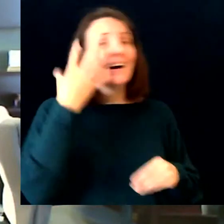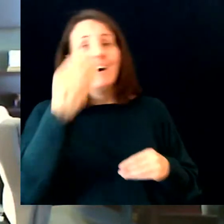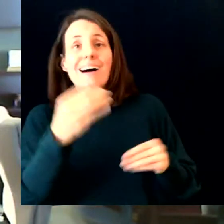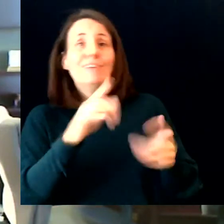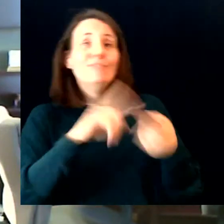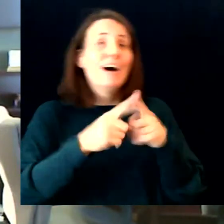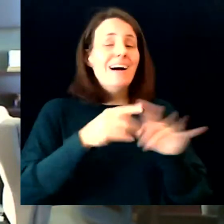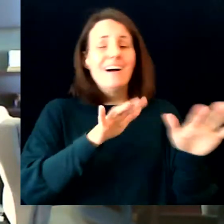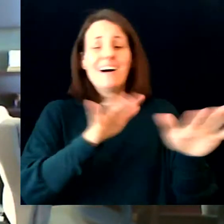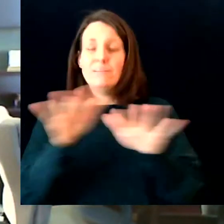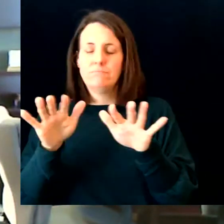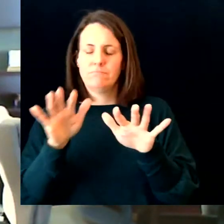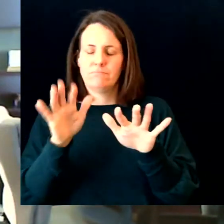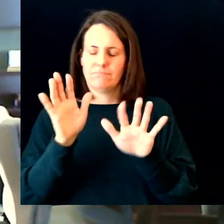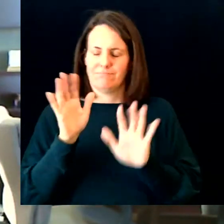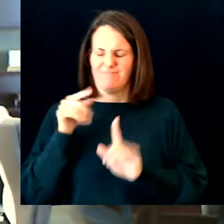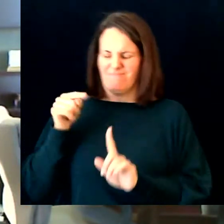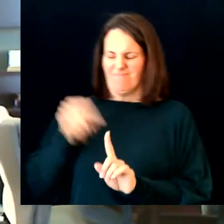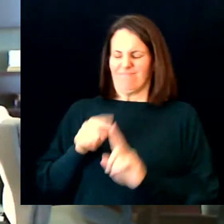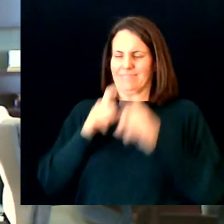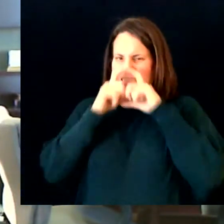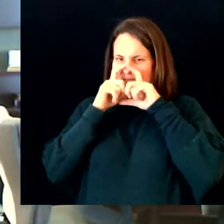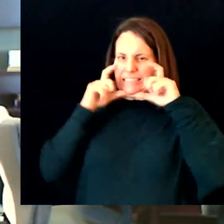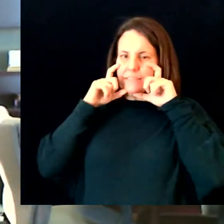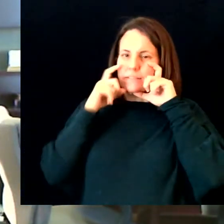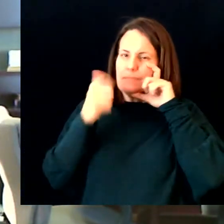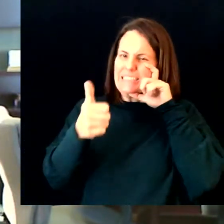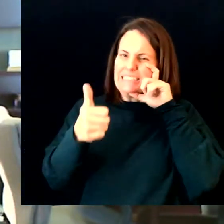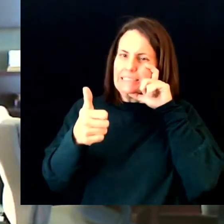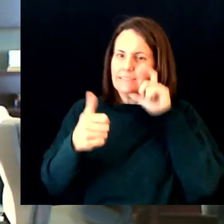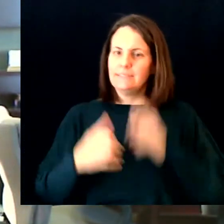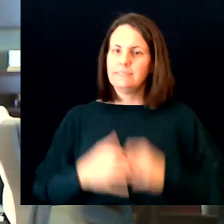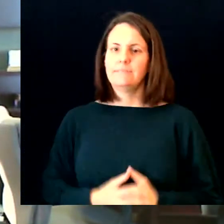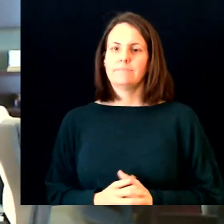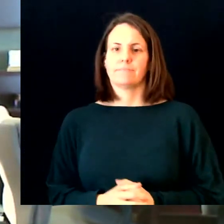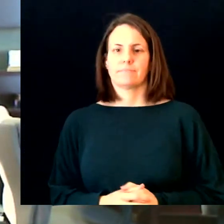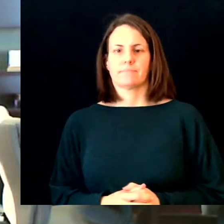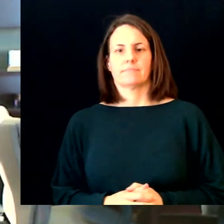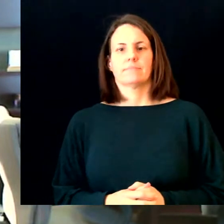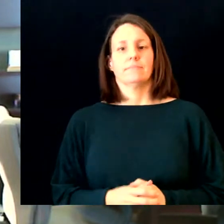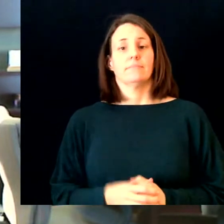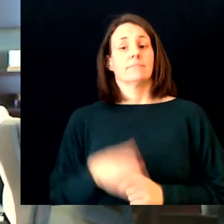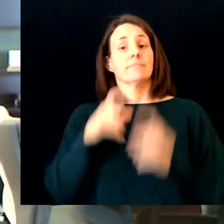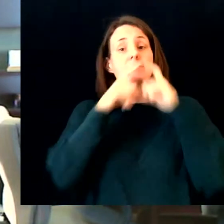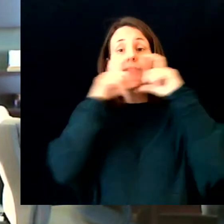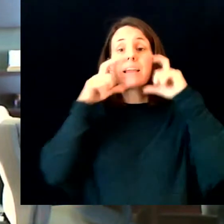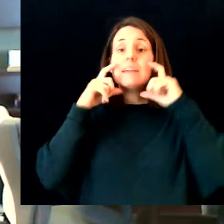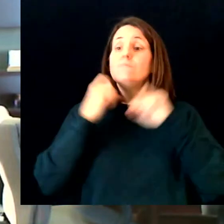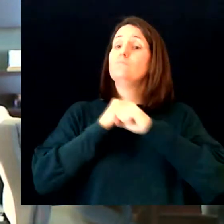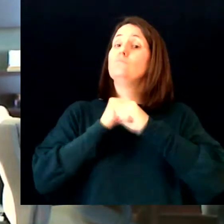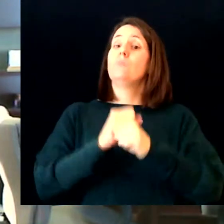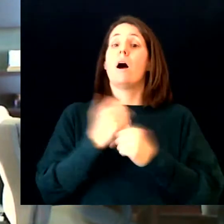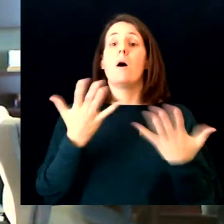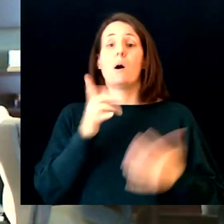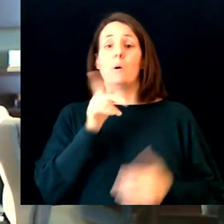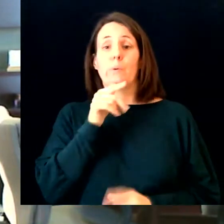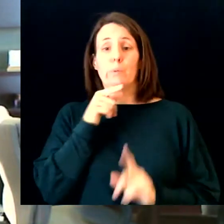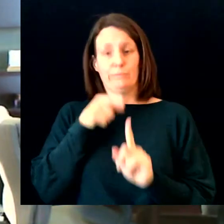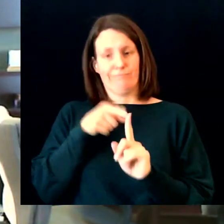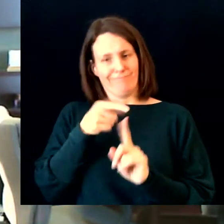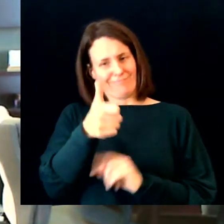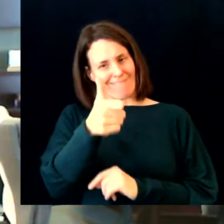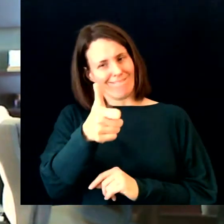will also help to protect you from breathing in any of those droplets that might carry the Omicron variant.